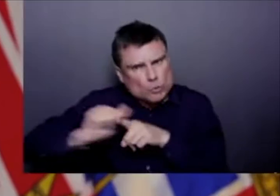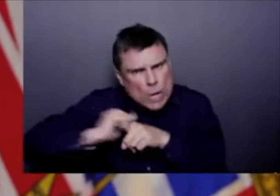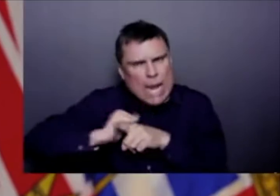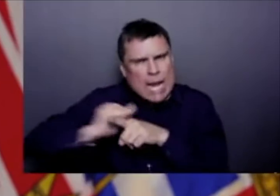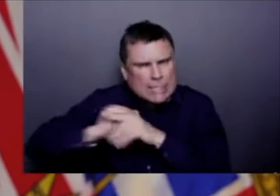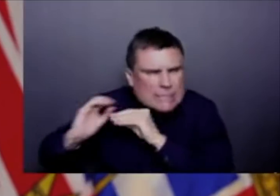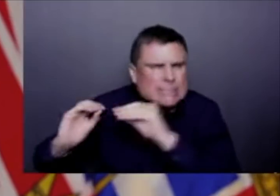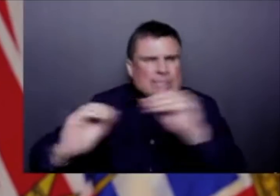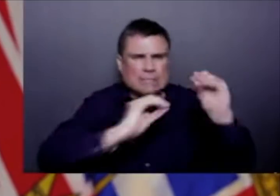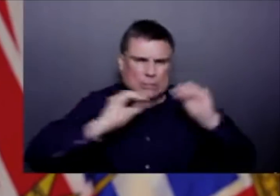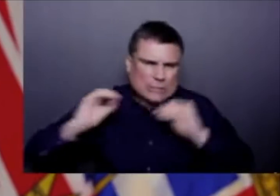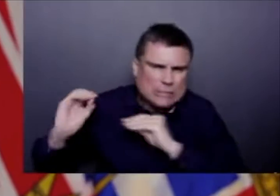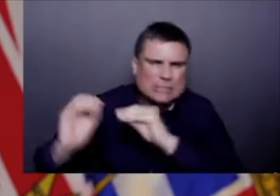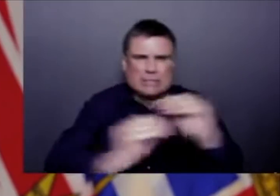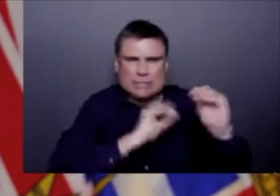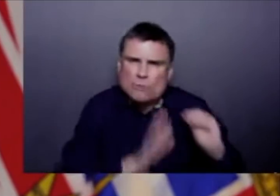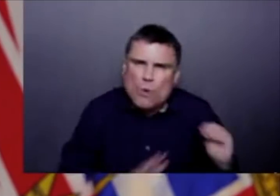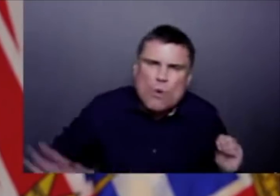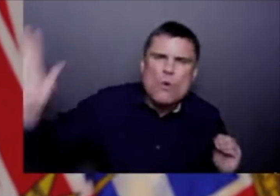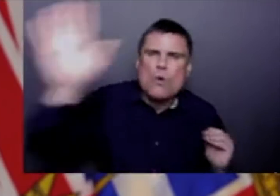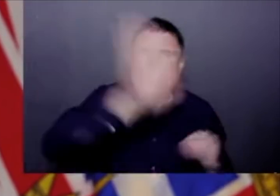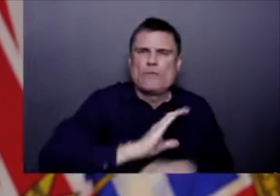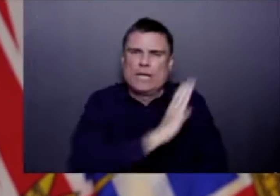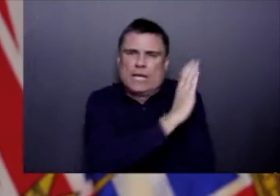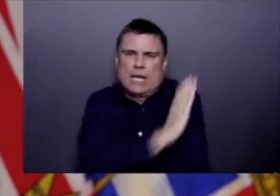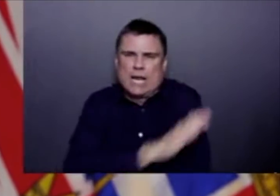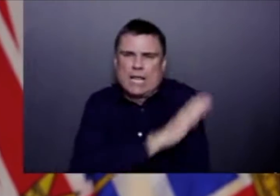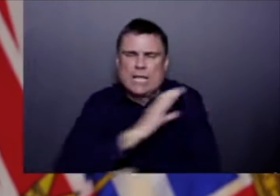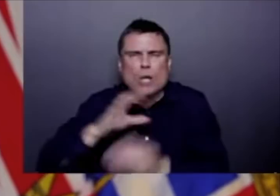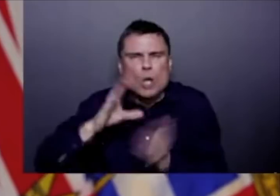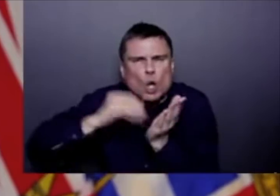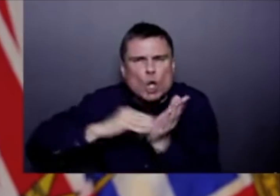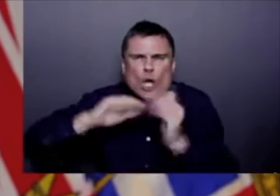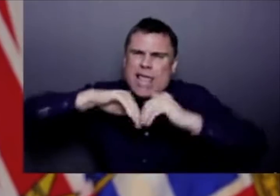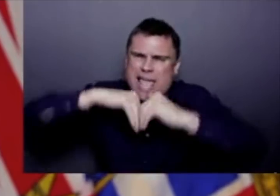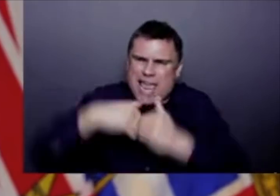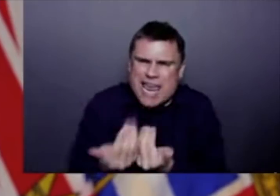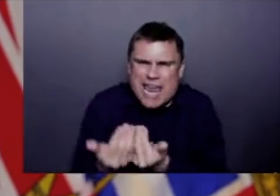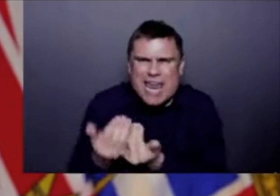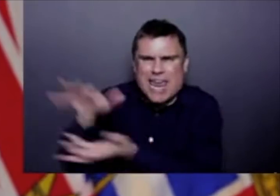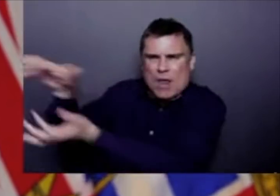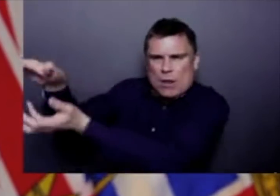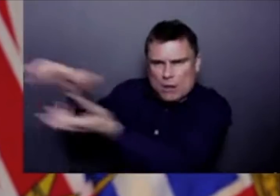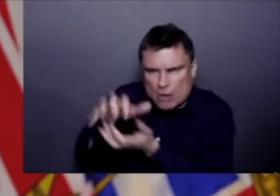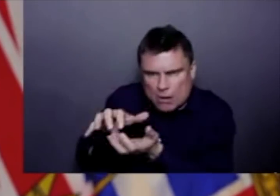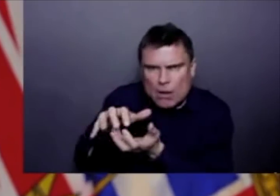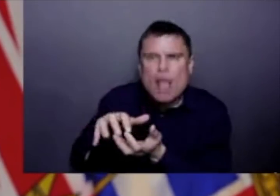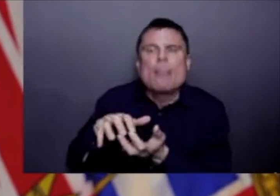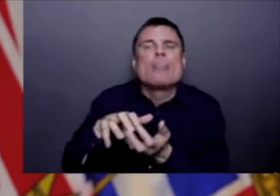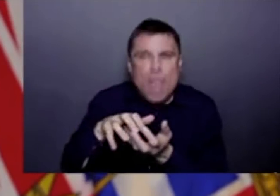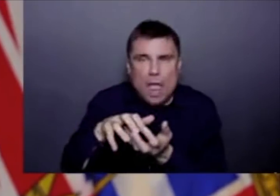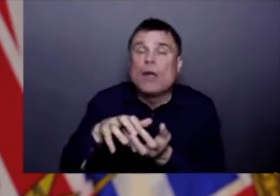Moderna vaccine, and getting ready for increased clinics this coming week. Eva, do you have a follow-up?